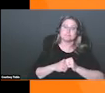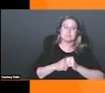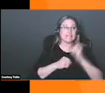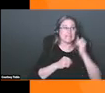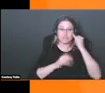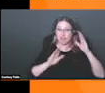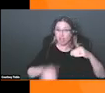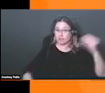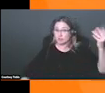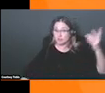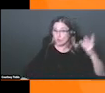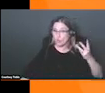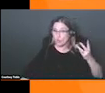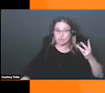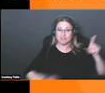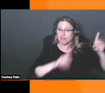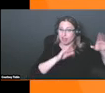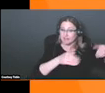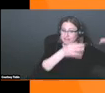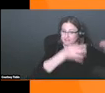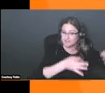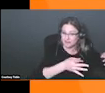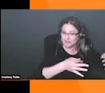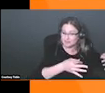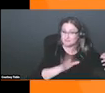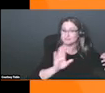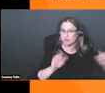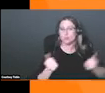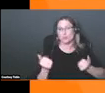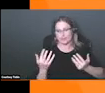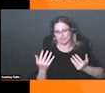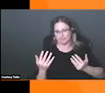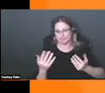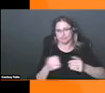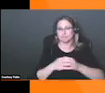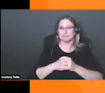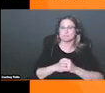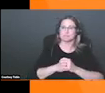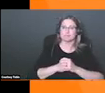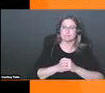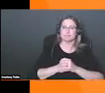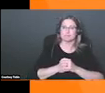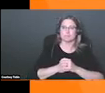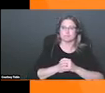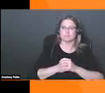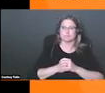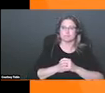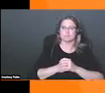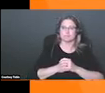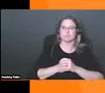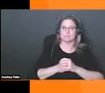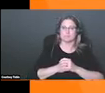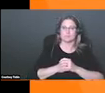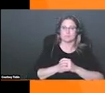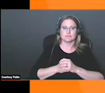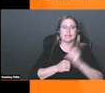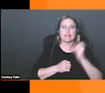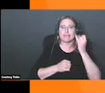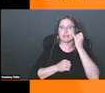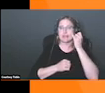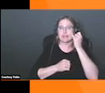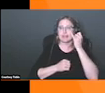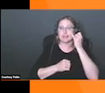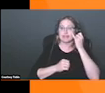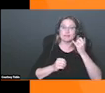So yeah, so I would wait, especially if it's like a few months. It takes a